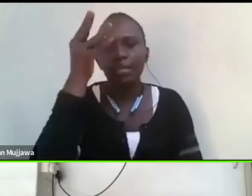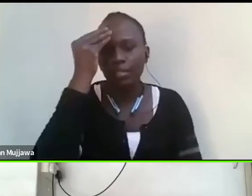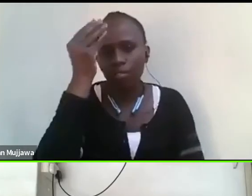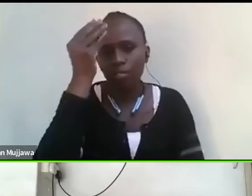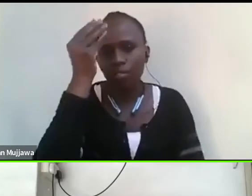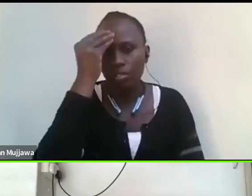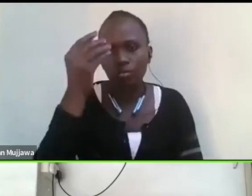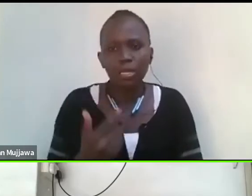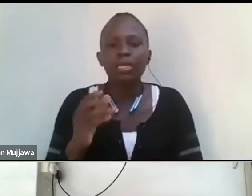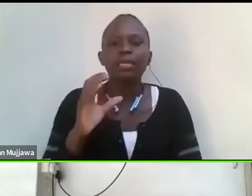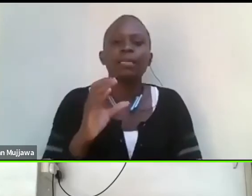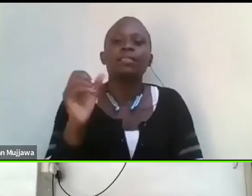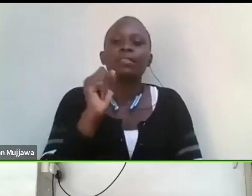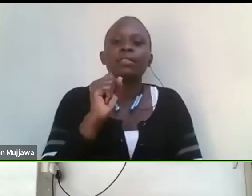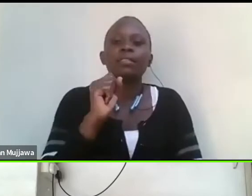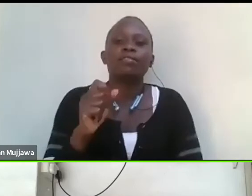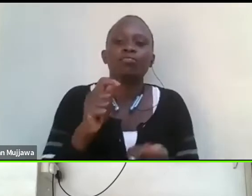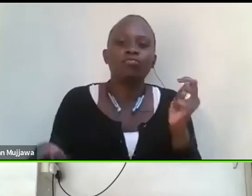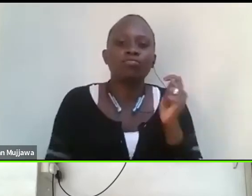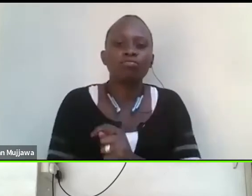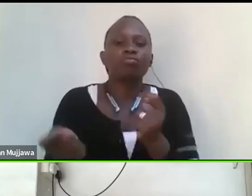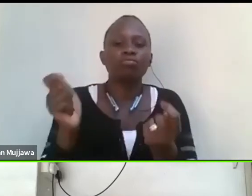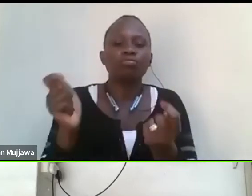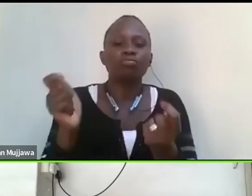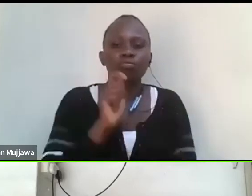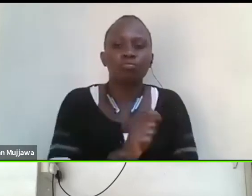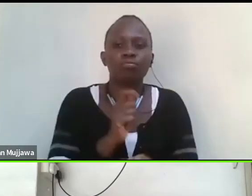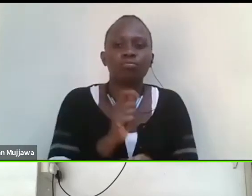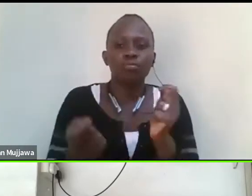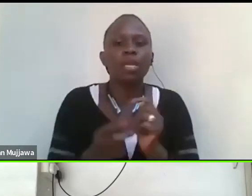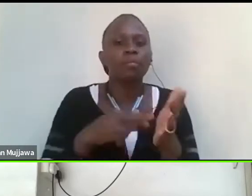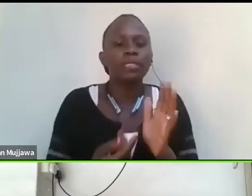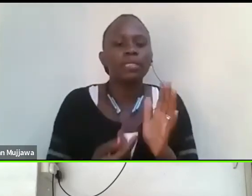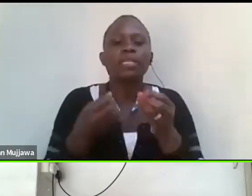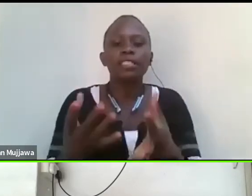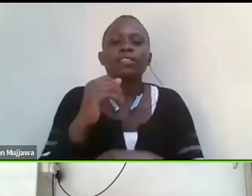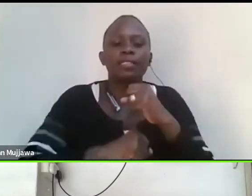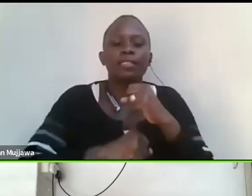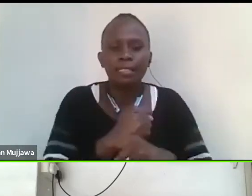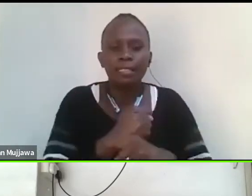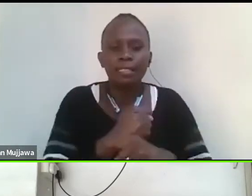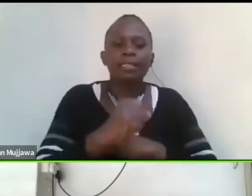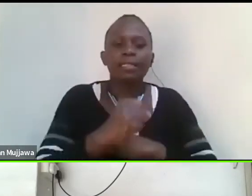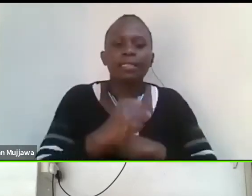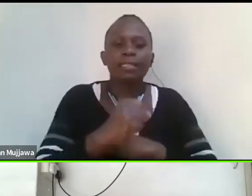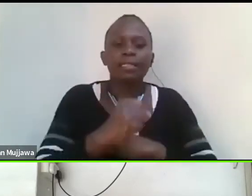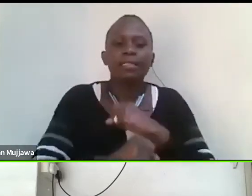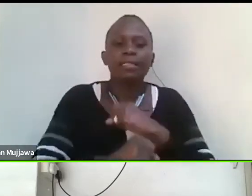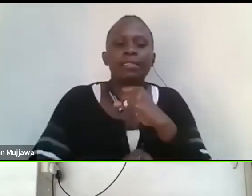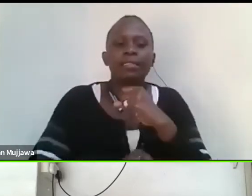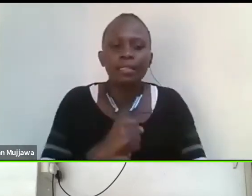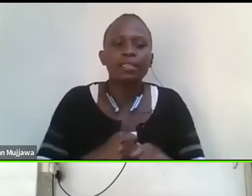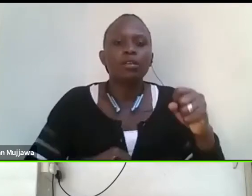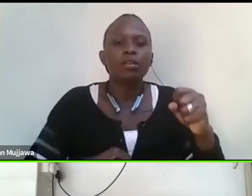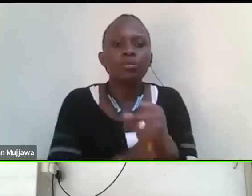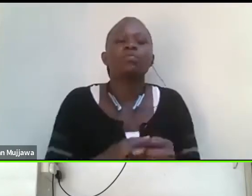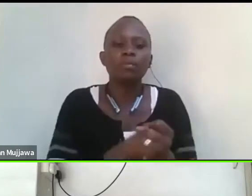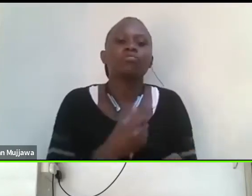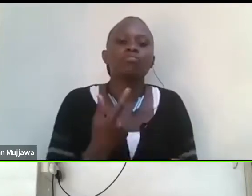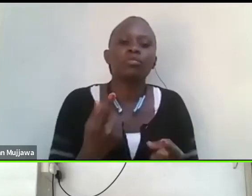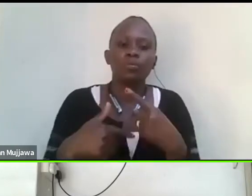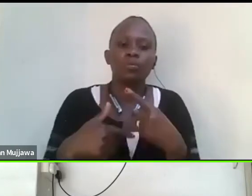change. So grants, they are given every year to support employees to go and upgrade in terms of